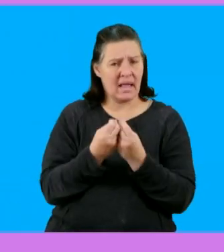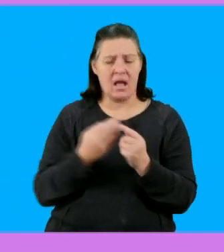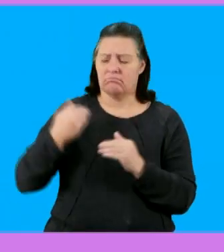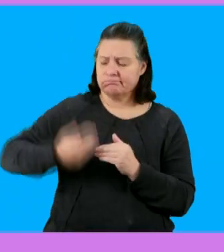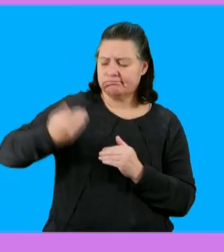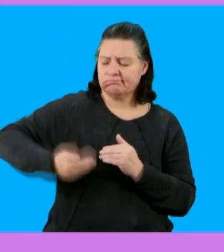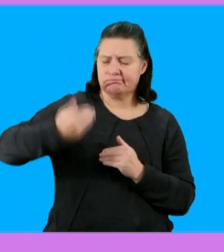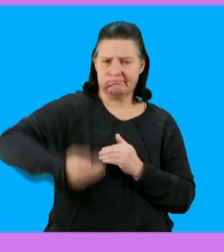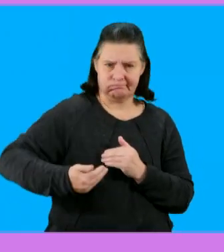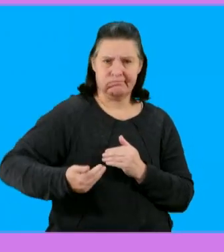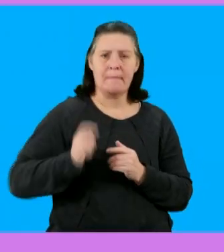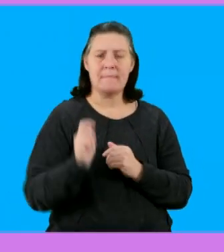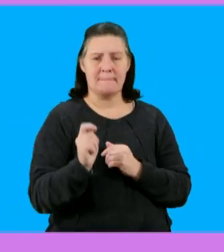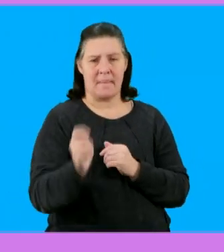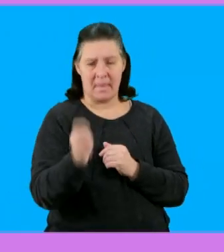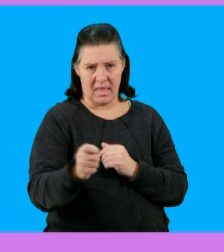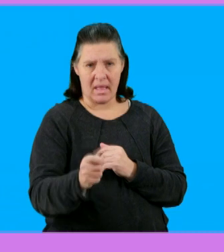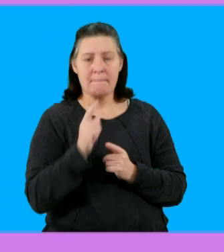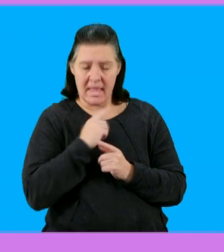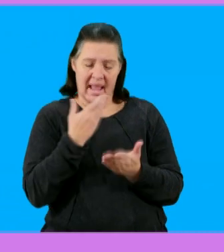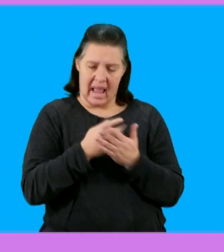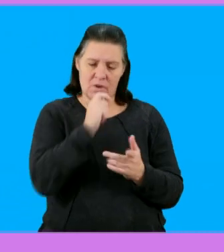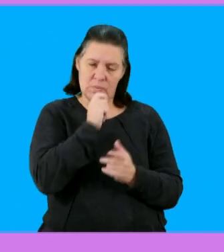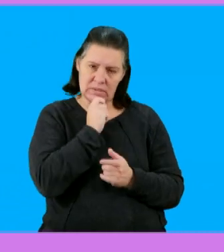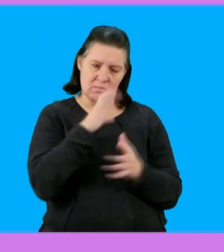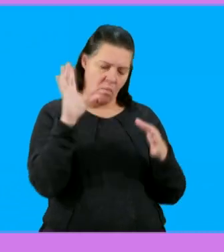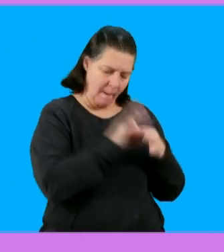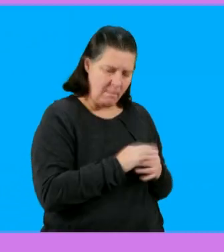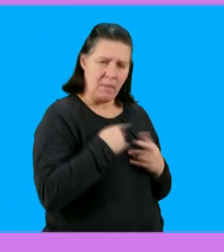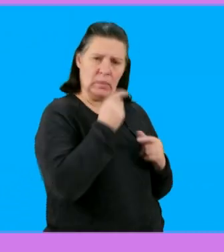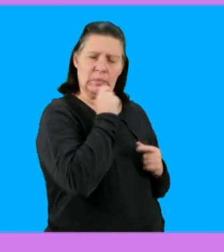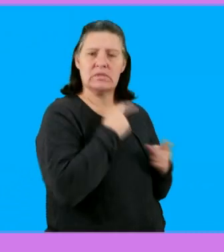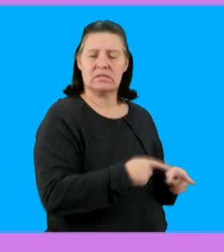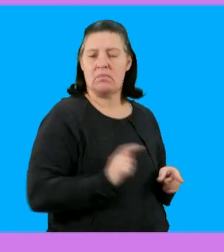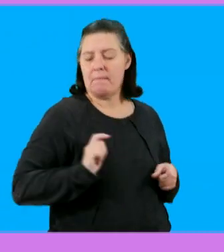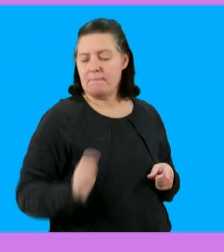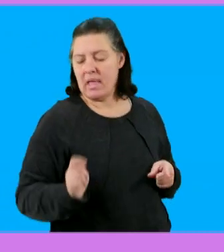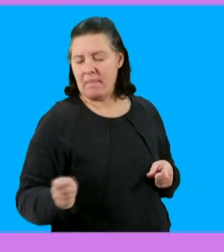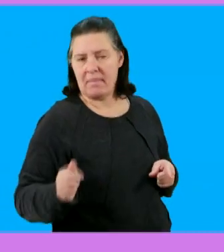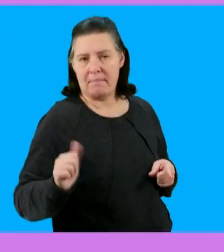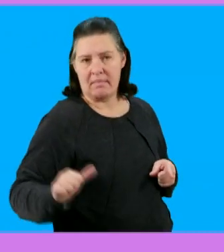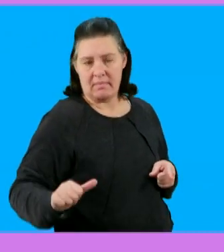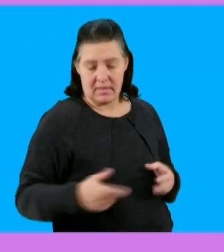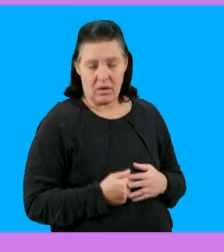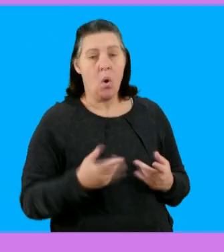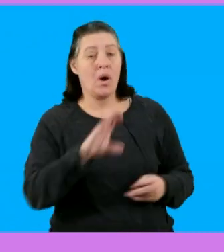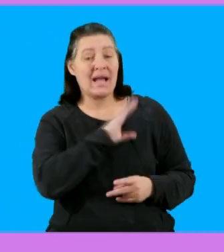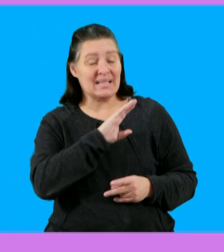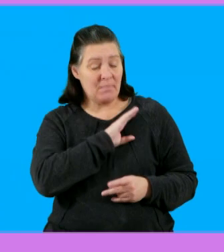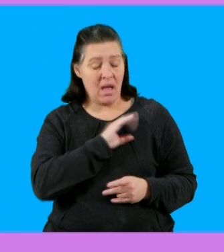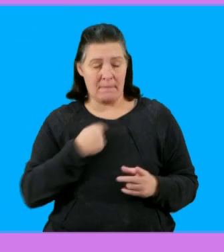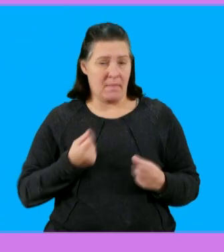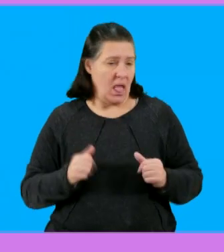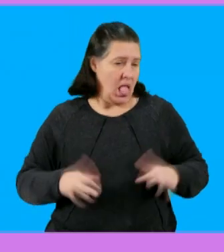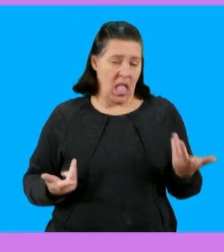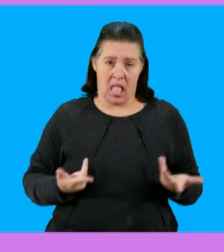item in regular installments while having use of that item, or it can be items, right? It's also used when customers don't